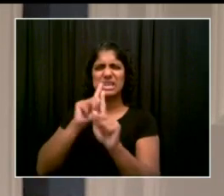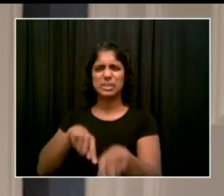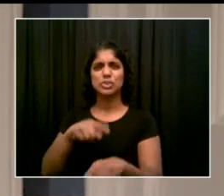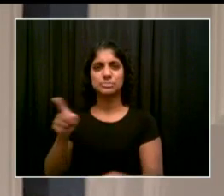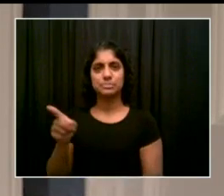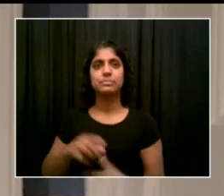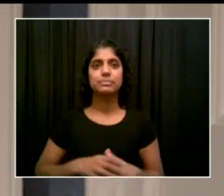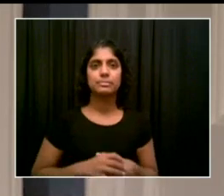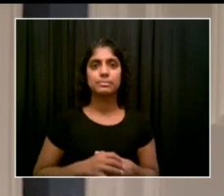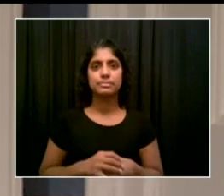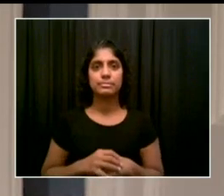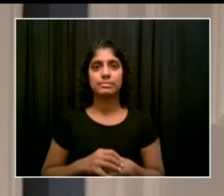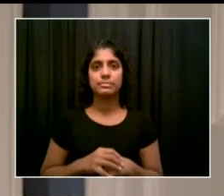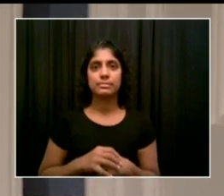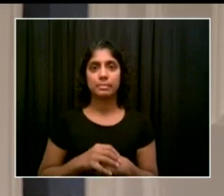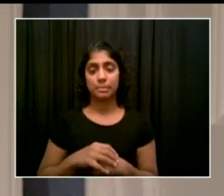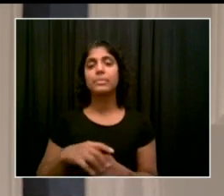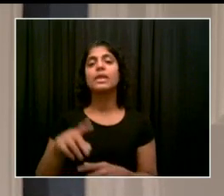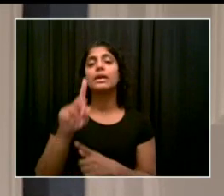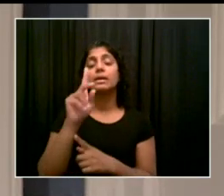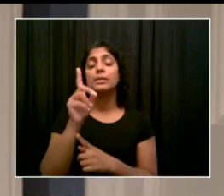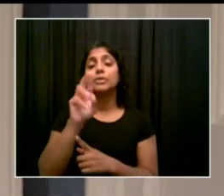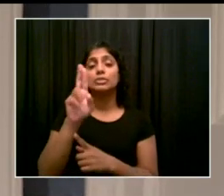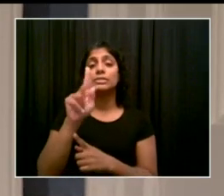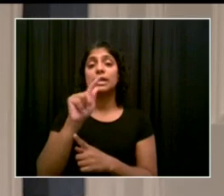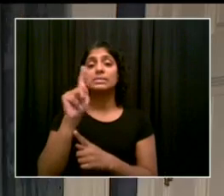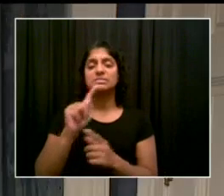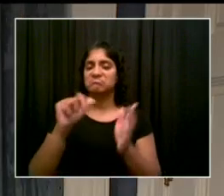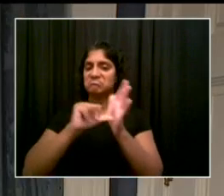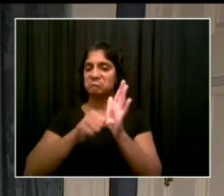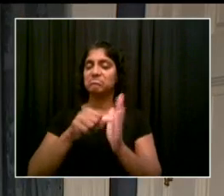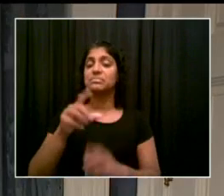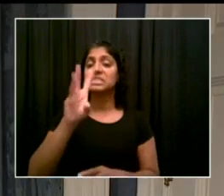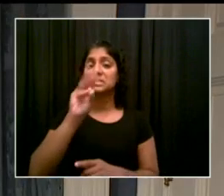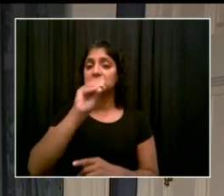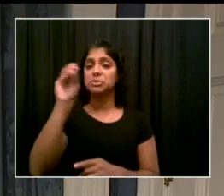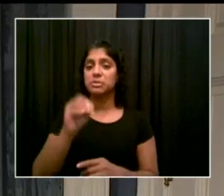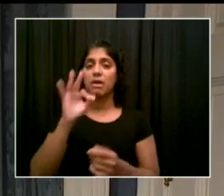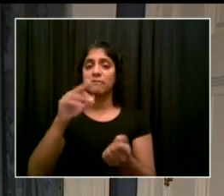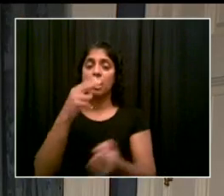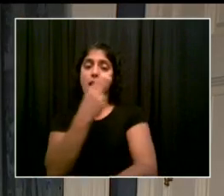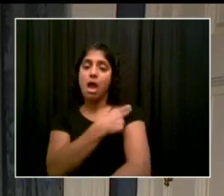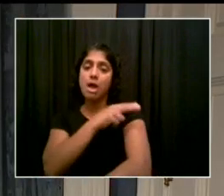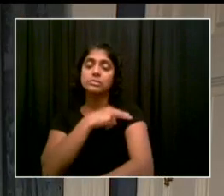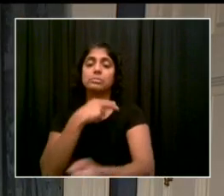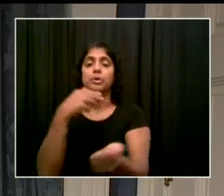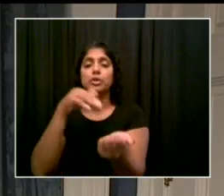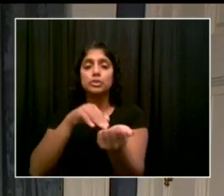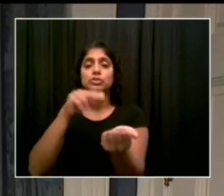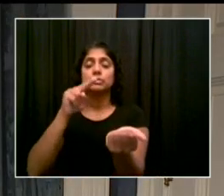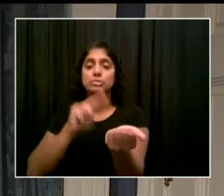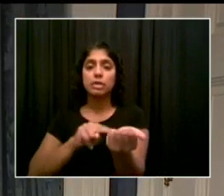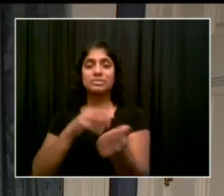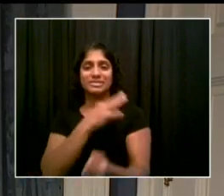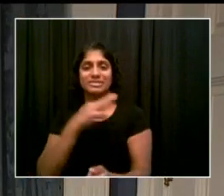our employees are vaccinated. Thank you. The next is Andrew Siff from